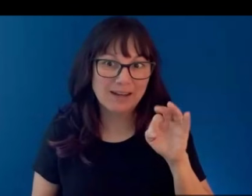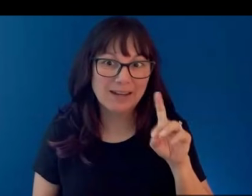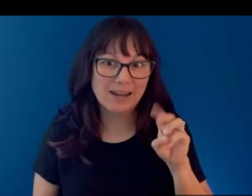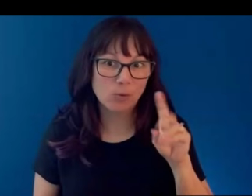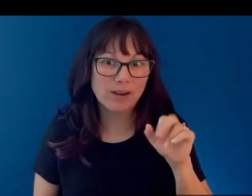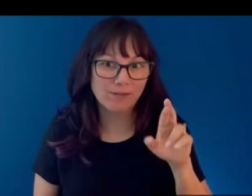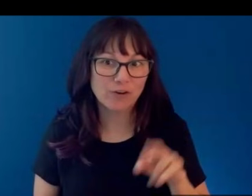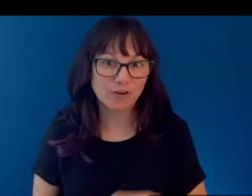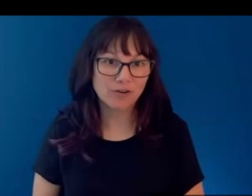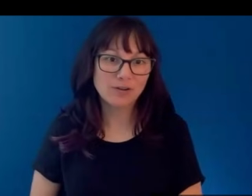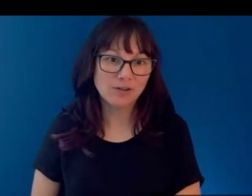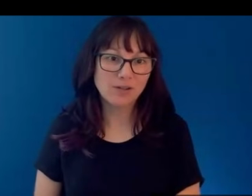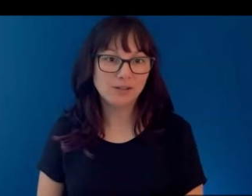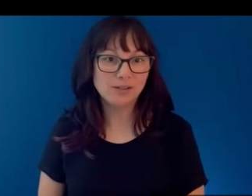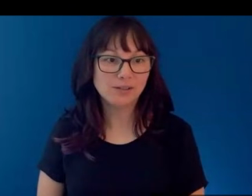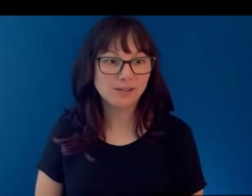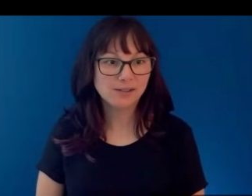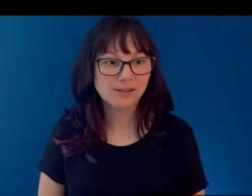waivers are involved.